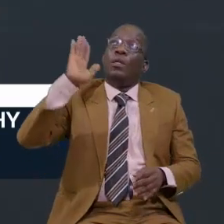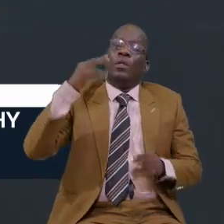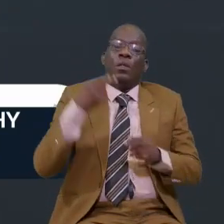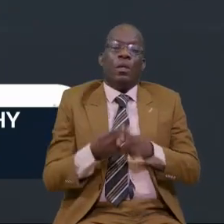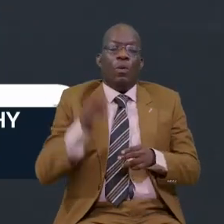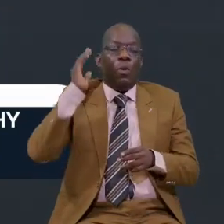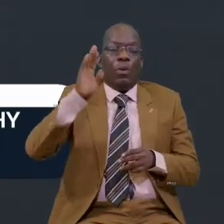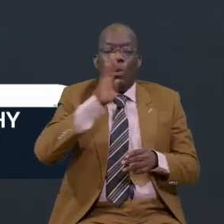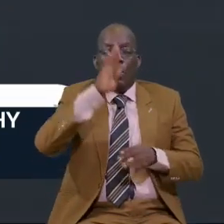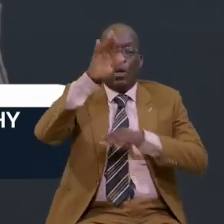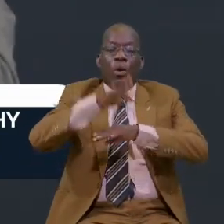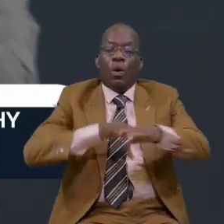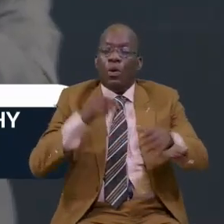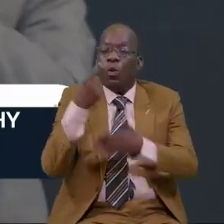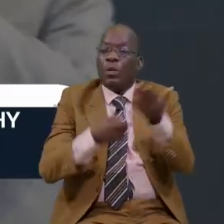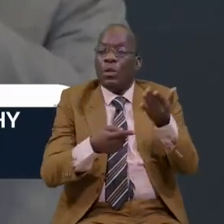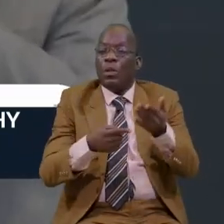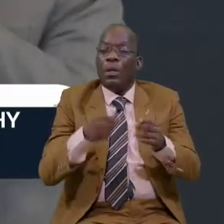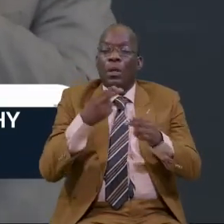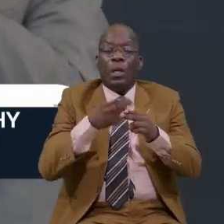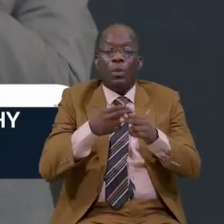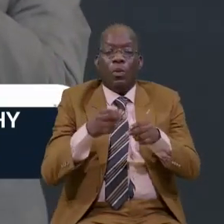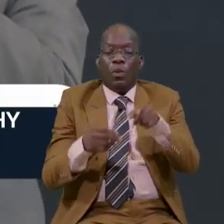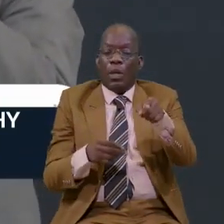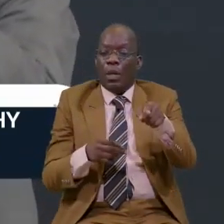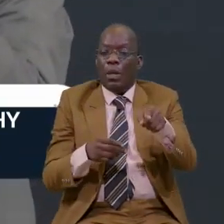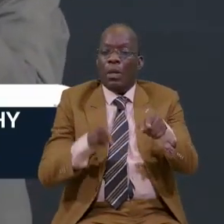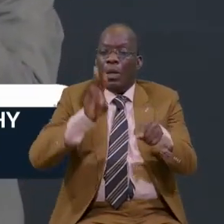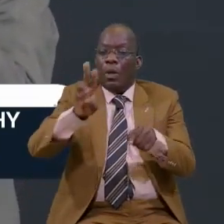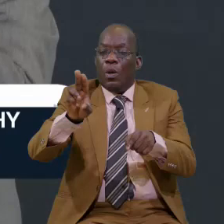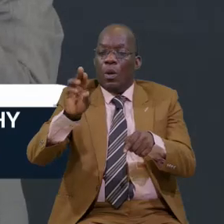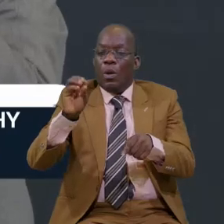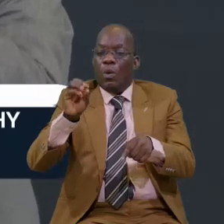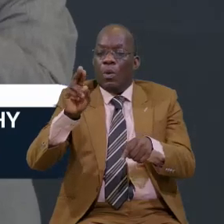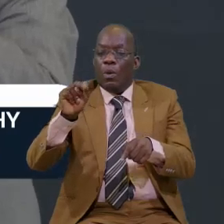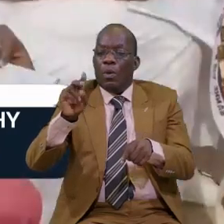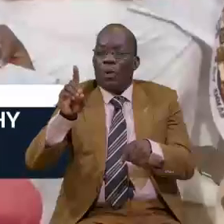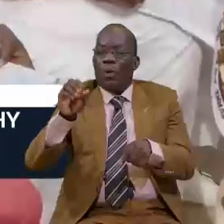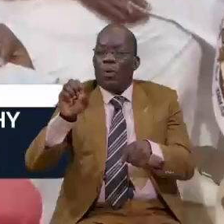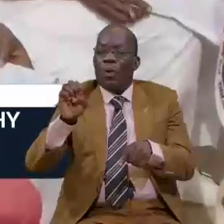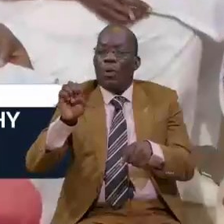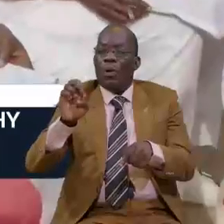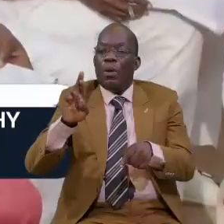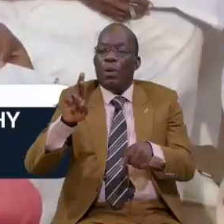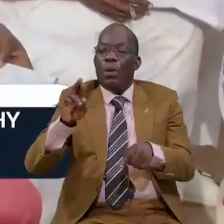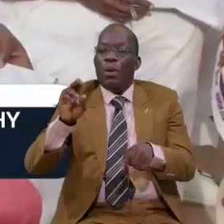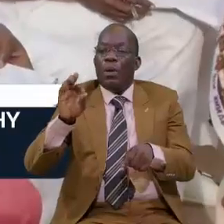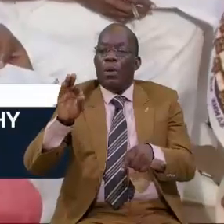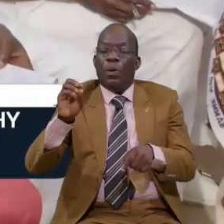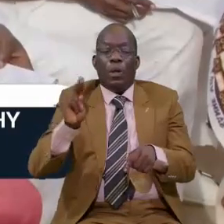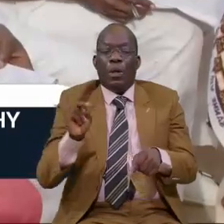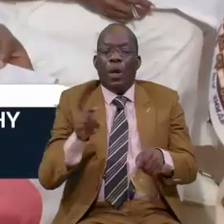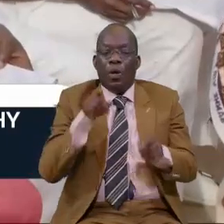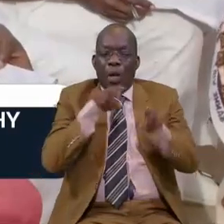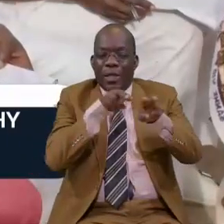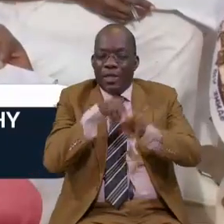me. And his name shall be called, tell me. If you have the Bible, you are looking at the Bible, say